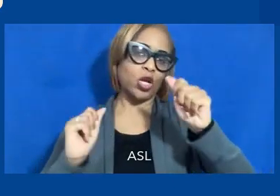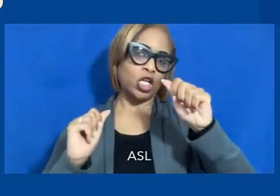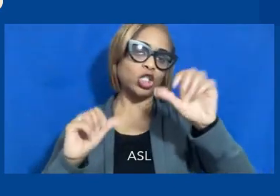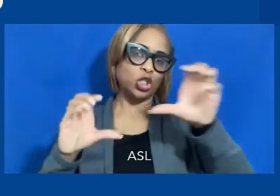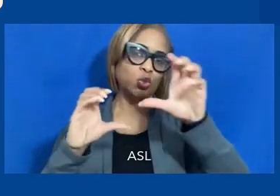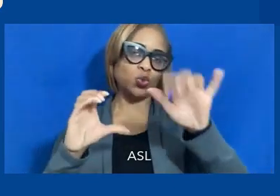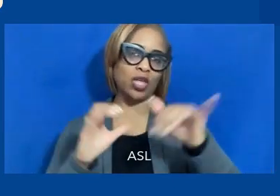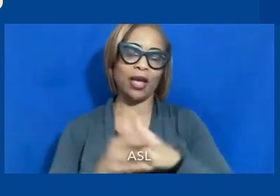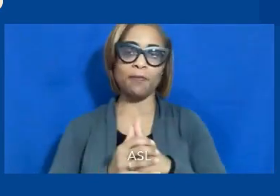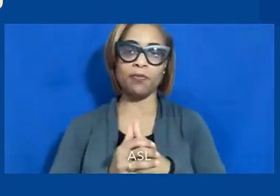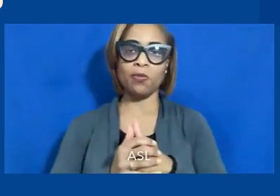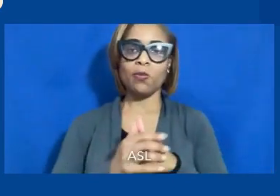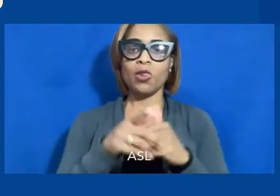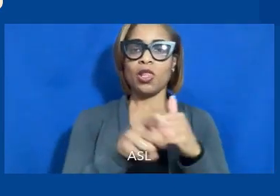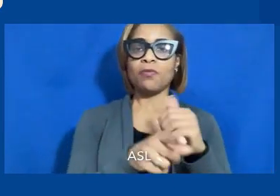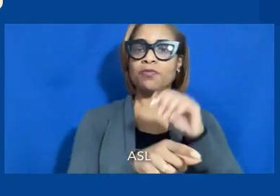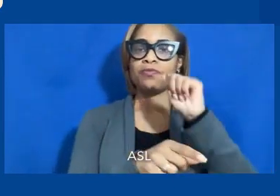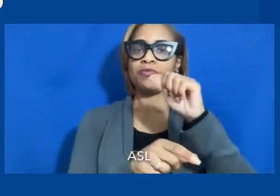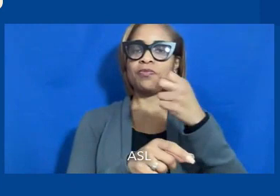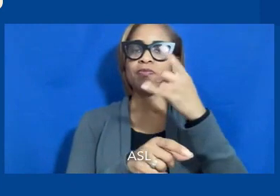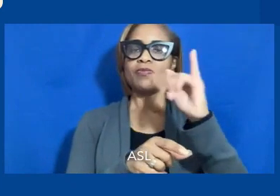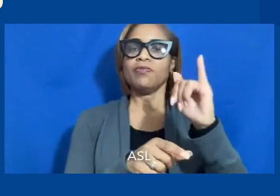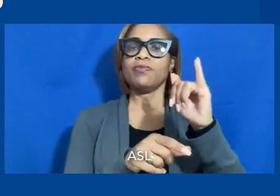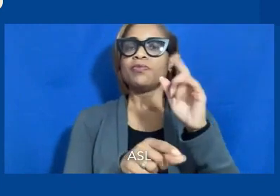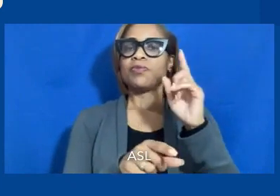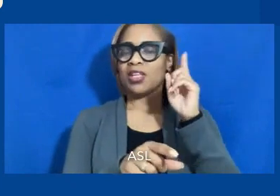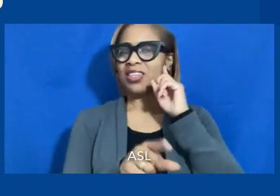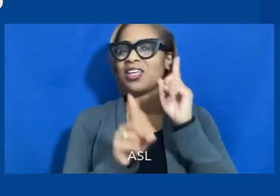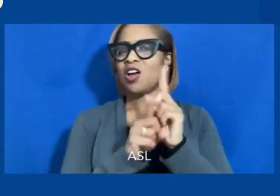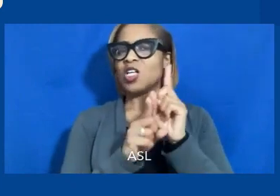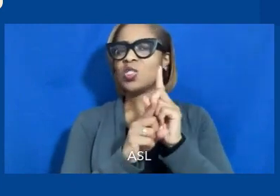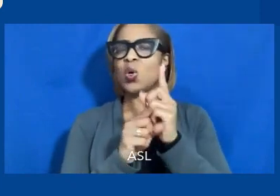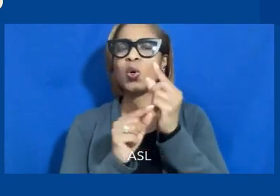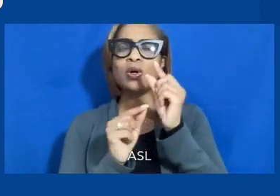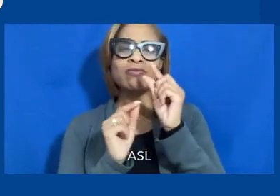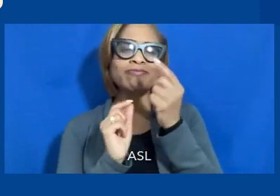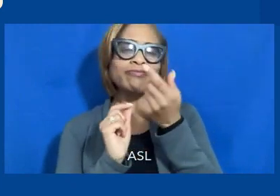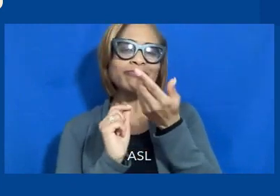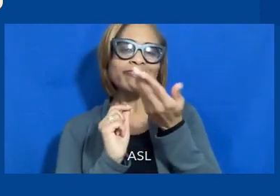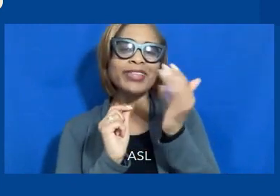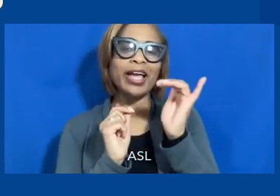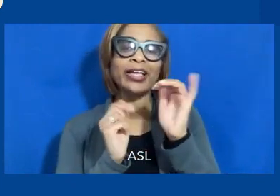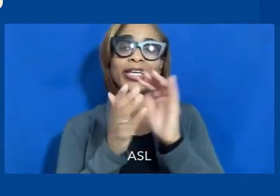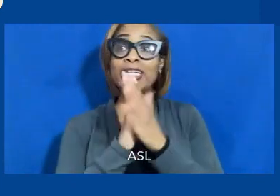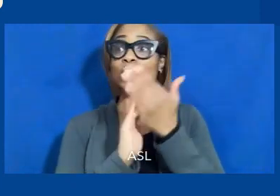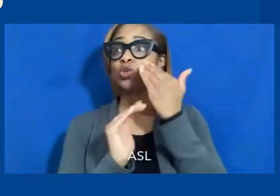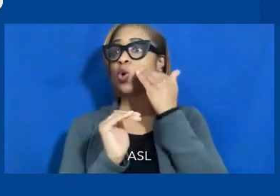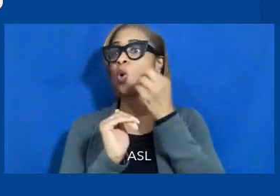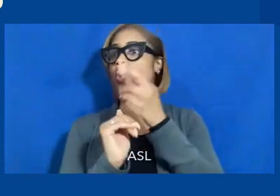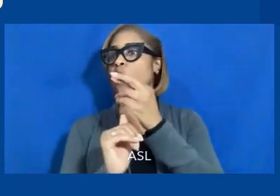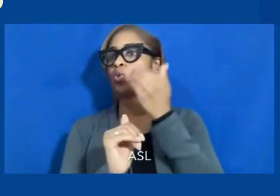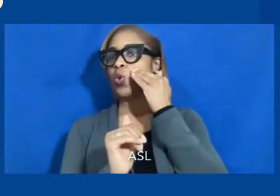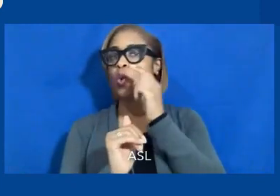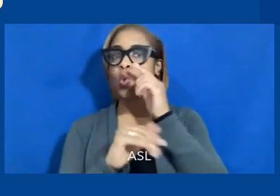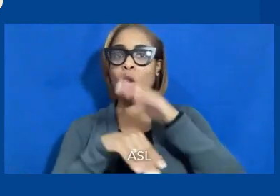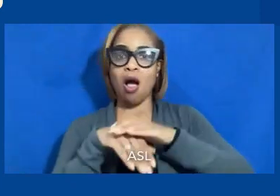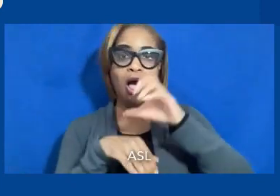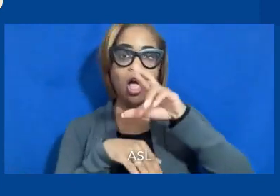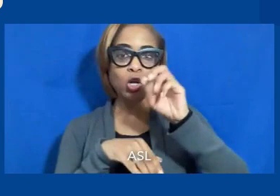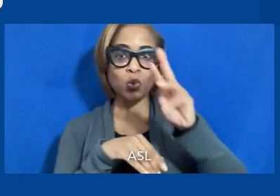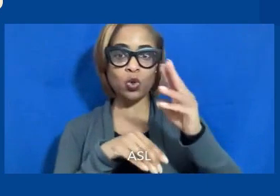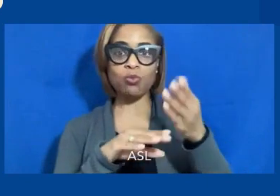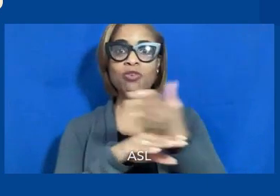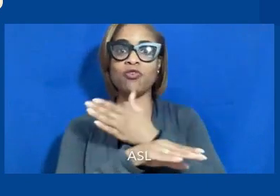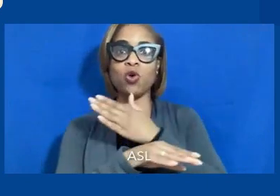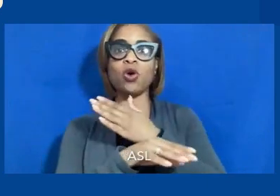I think even, this is Ashley, I think even, like, small things like getting to know, or, like, knowing who's on your crew before you go into a shoot